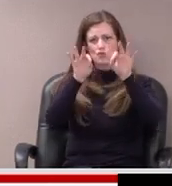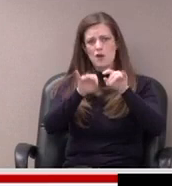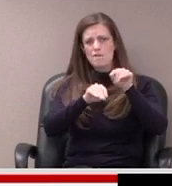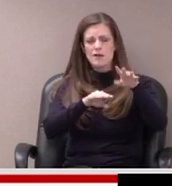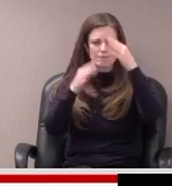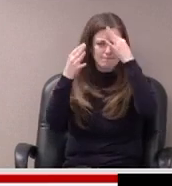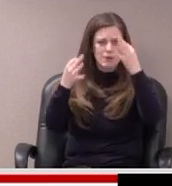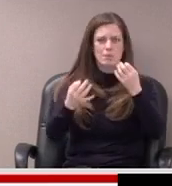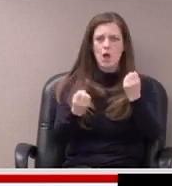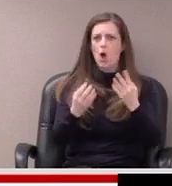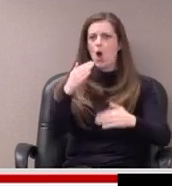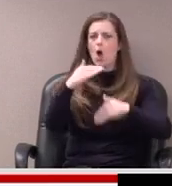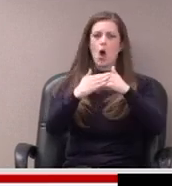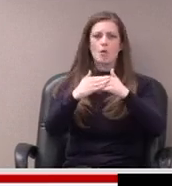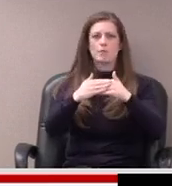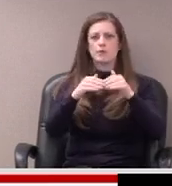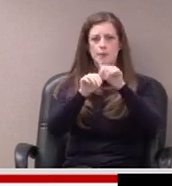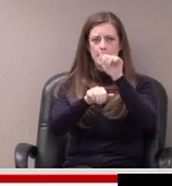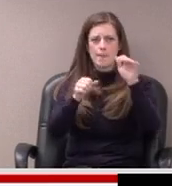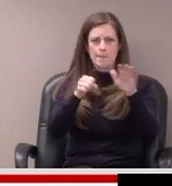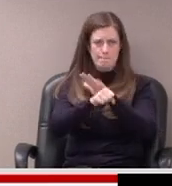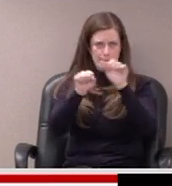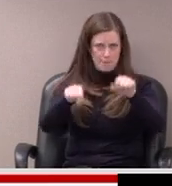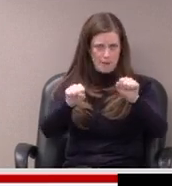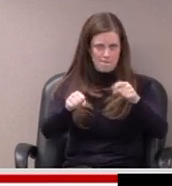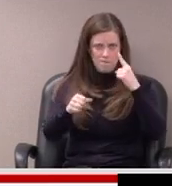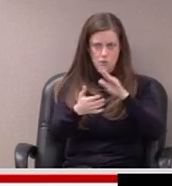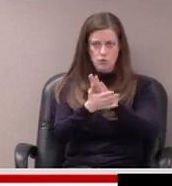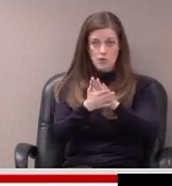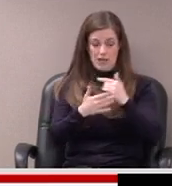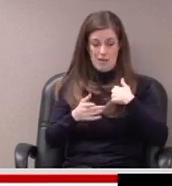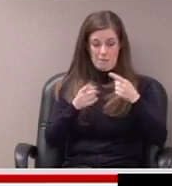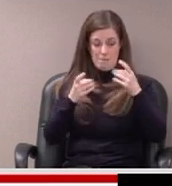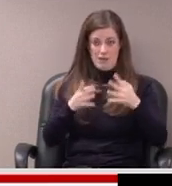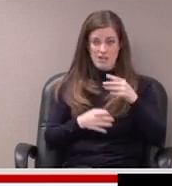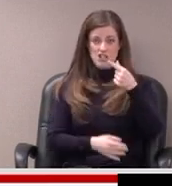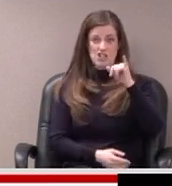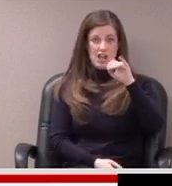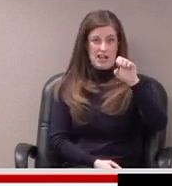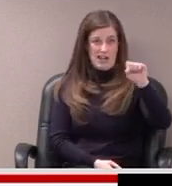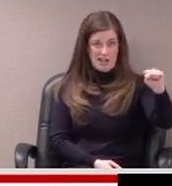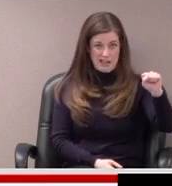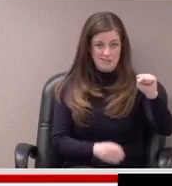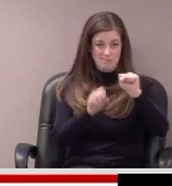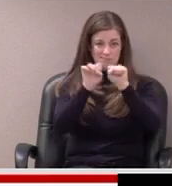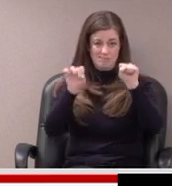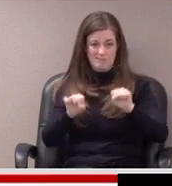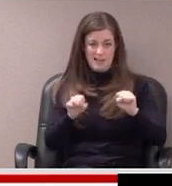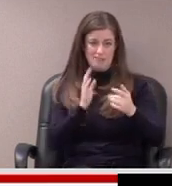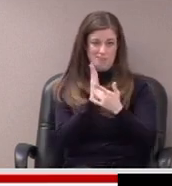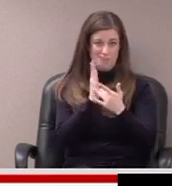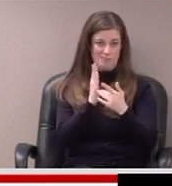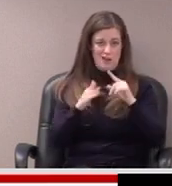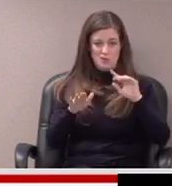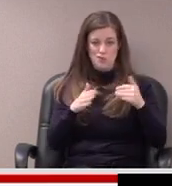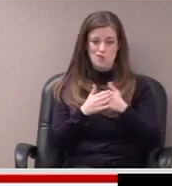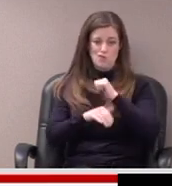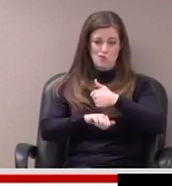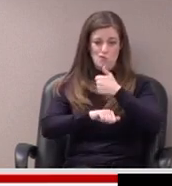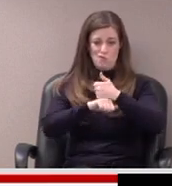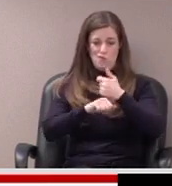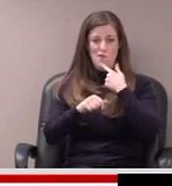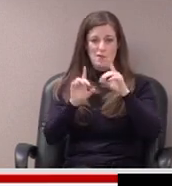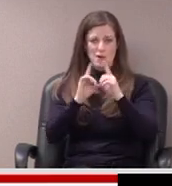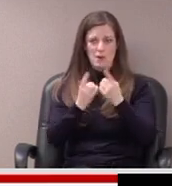the schools. I'm the manager of Geographic Information Systems, GIS for short. As a newly formed department, we're